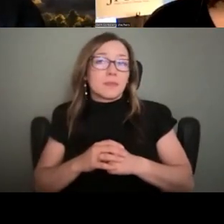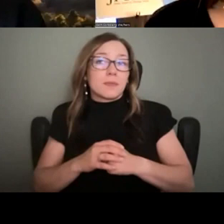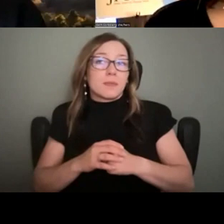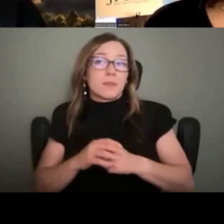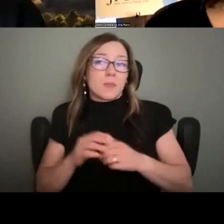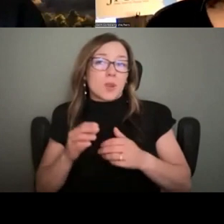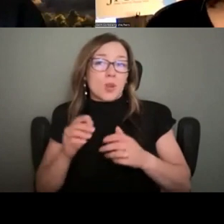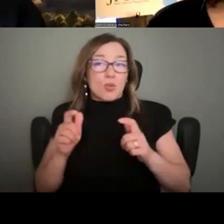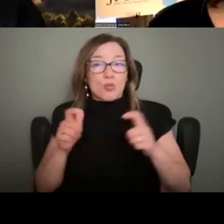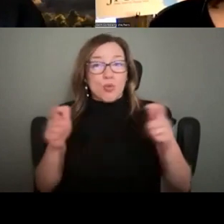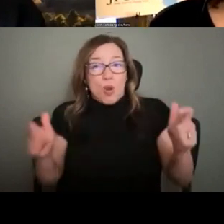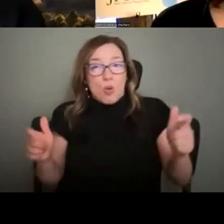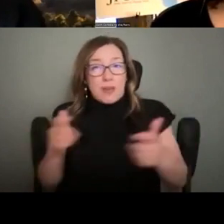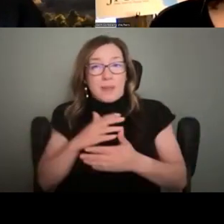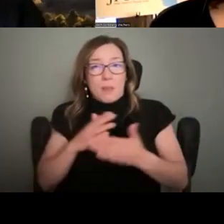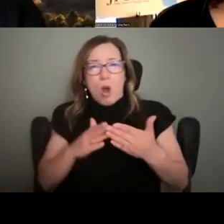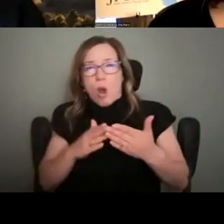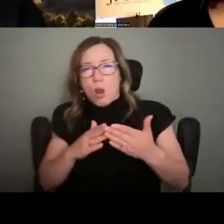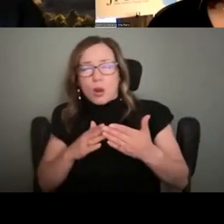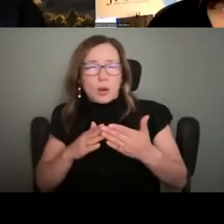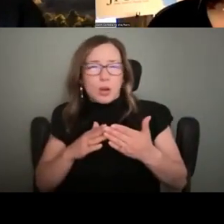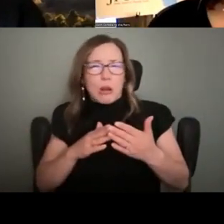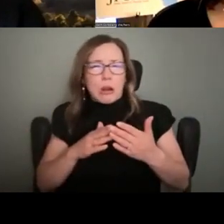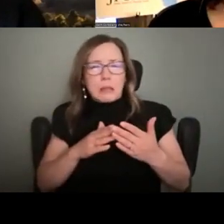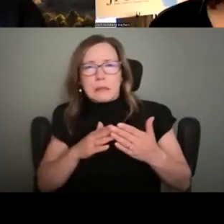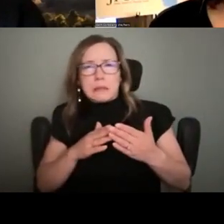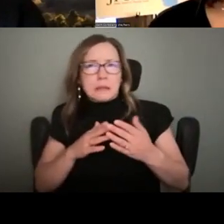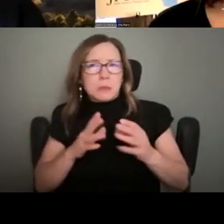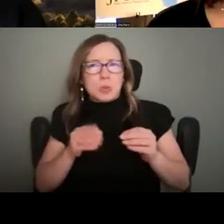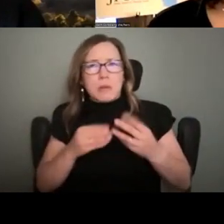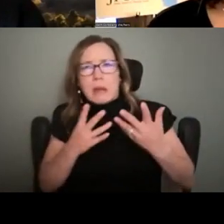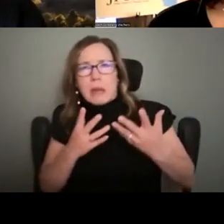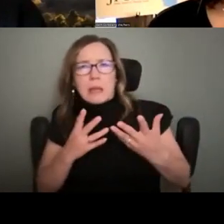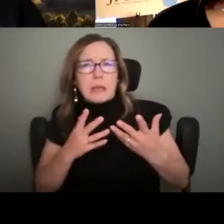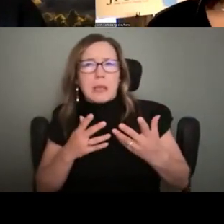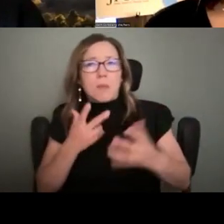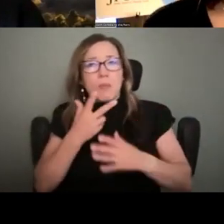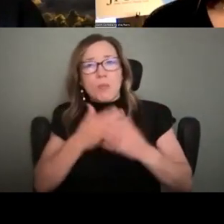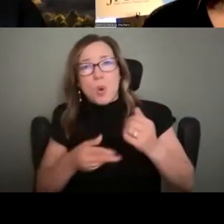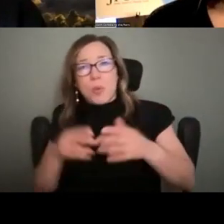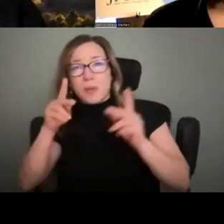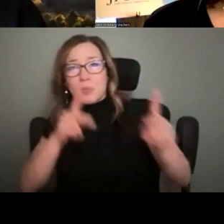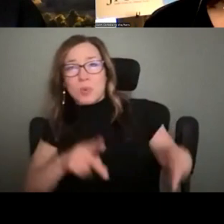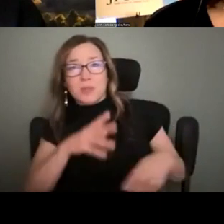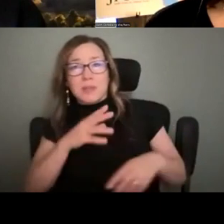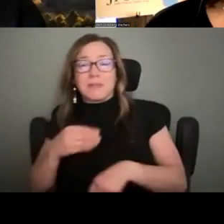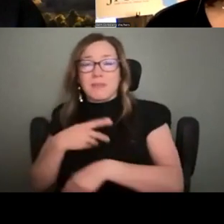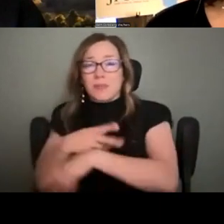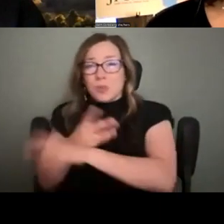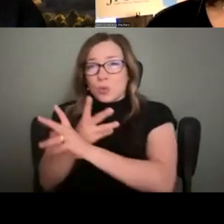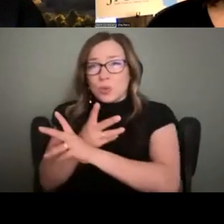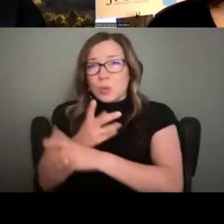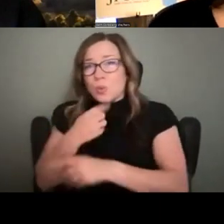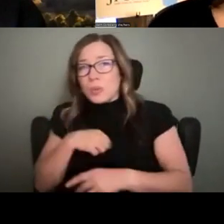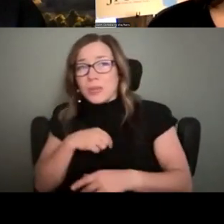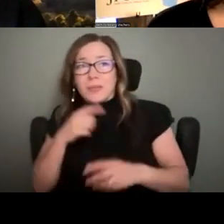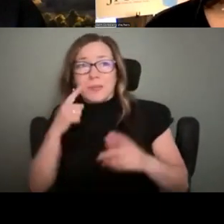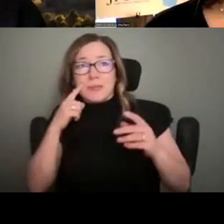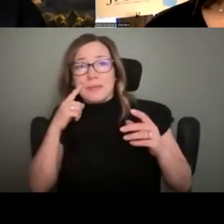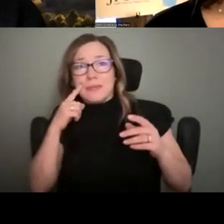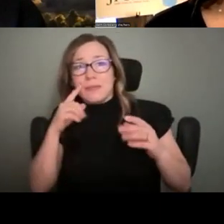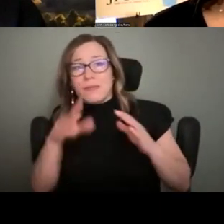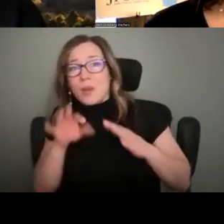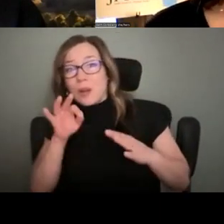are grappling with ways to provide the program in a hybrid format, because what we've discovered is that some of our